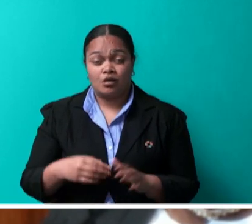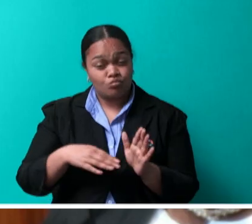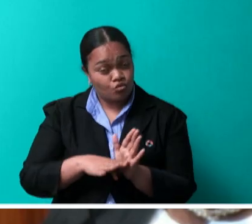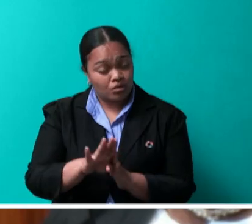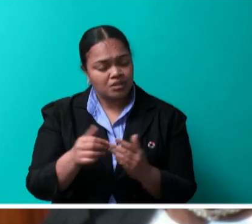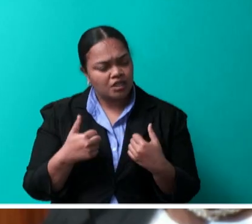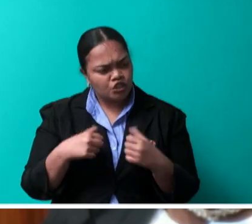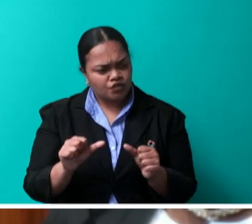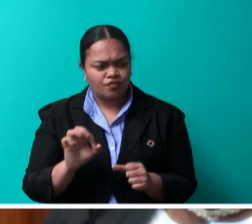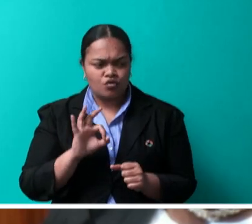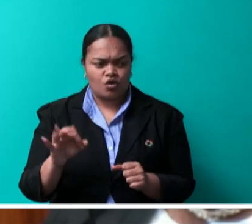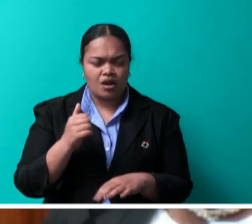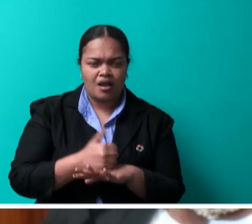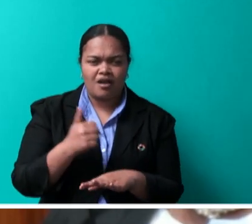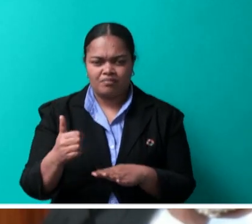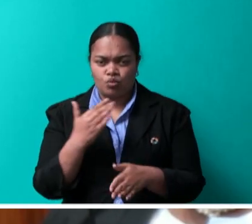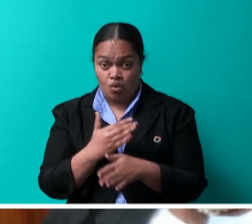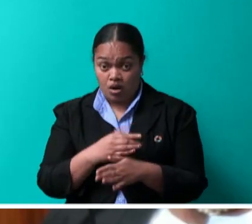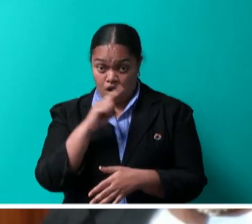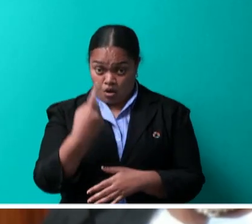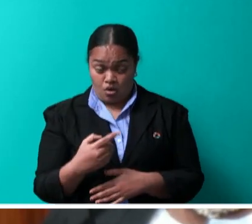is not government's work alone.